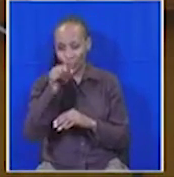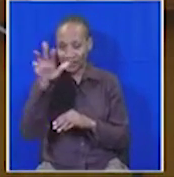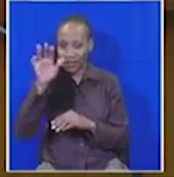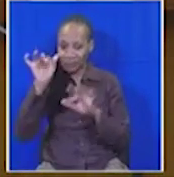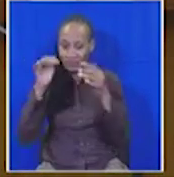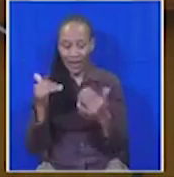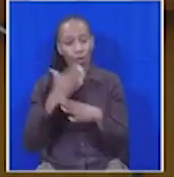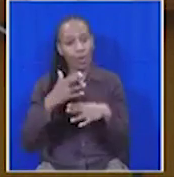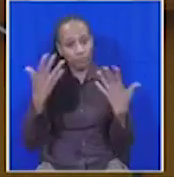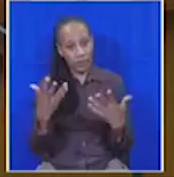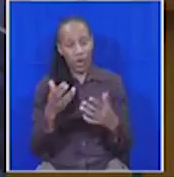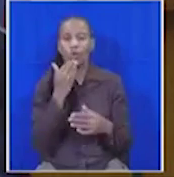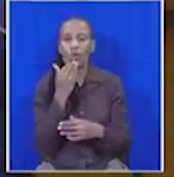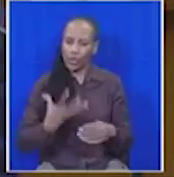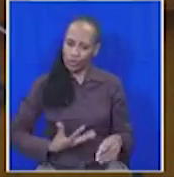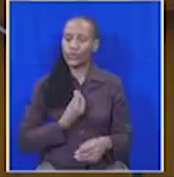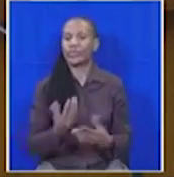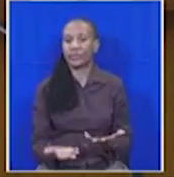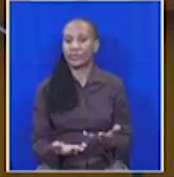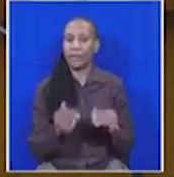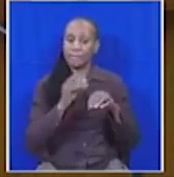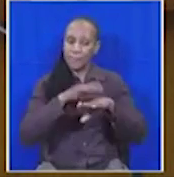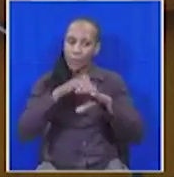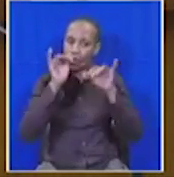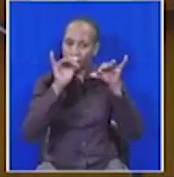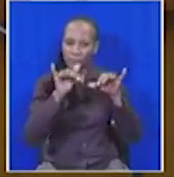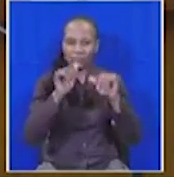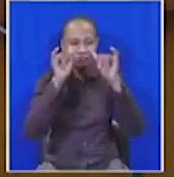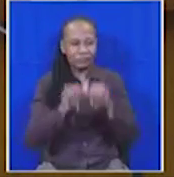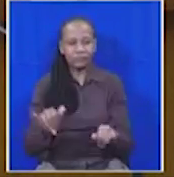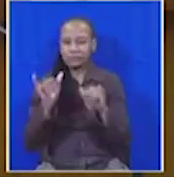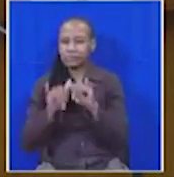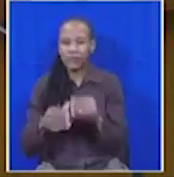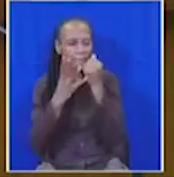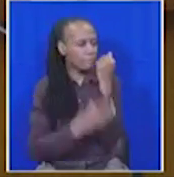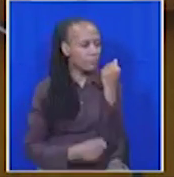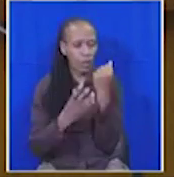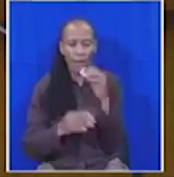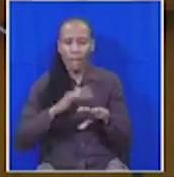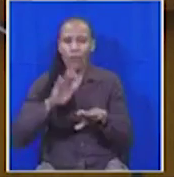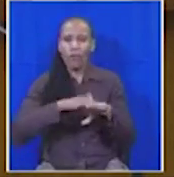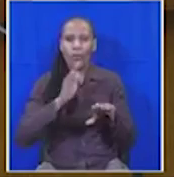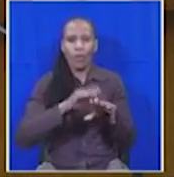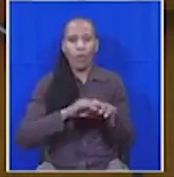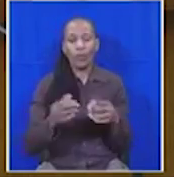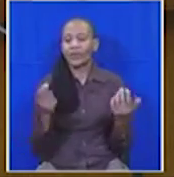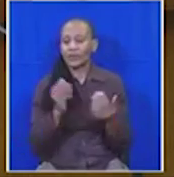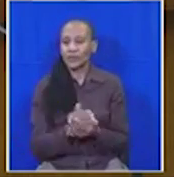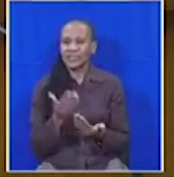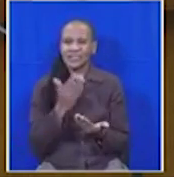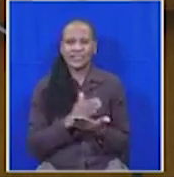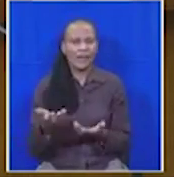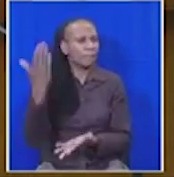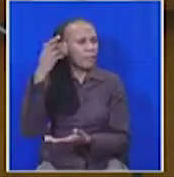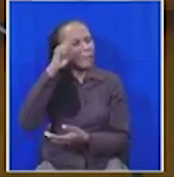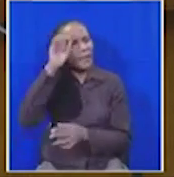affects most of our youth. The majority of our people who are languishing in the daily grind of poverty today are previously disadvantaged black